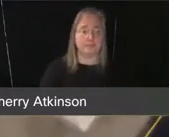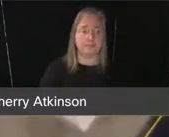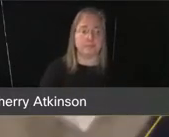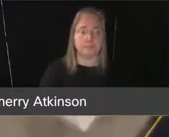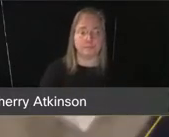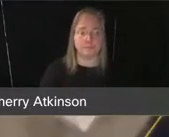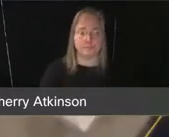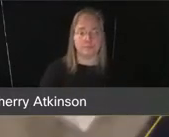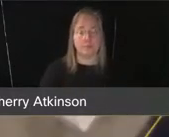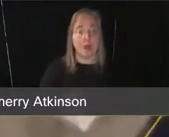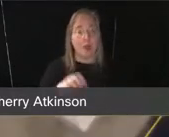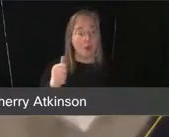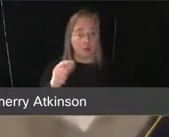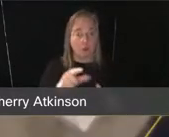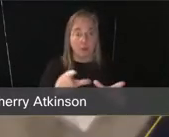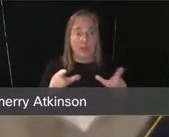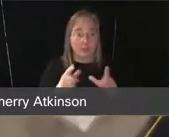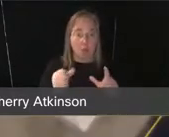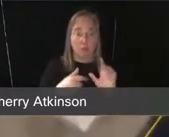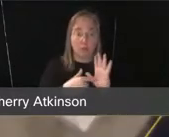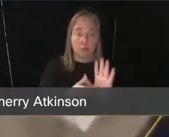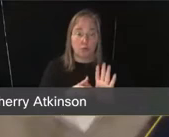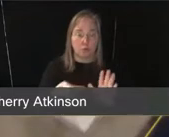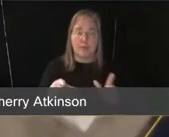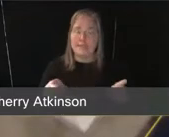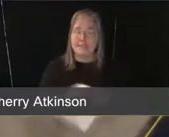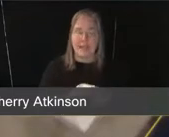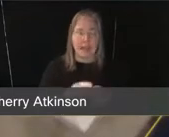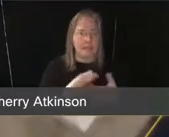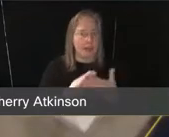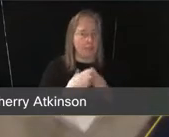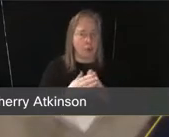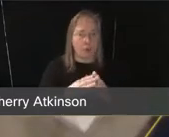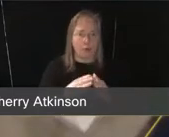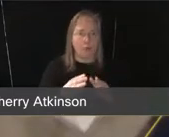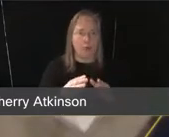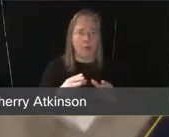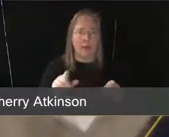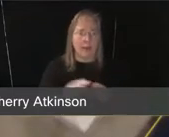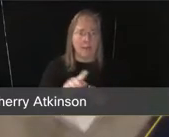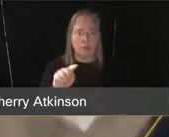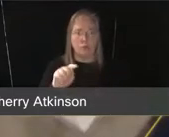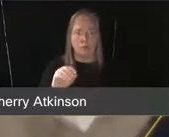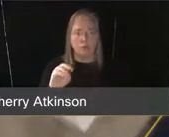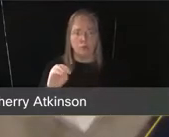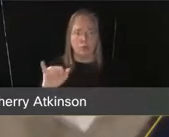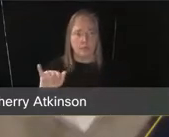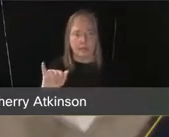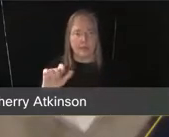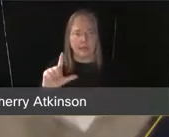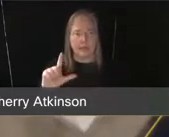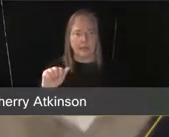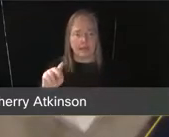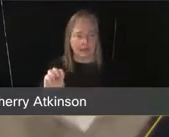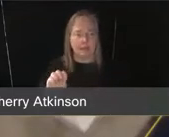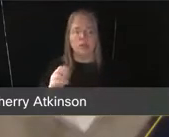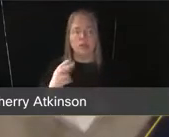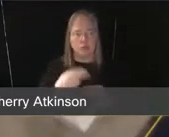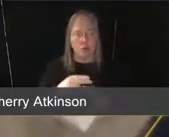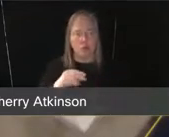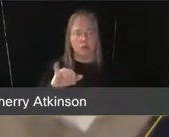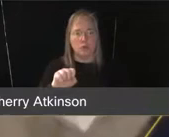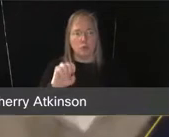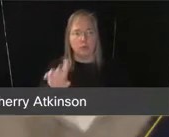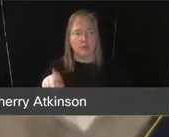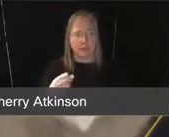Another location that I want to share with you is in the same neighborhood as Toomey Lane, Joseph Scott Drive. Here's a storm drain culvert